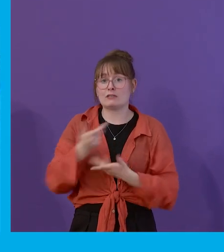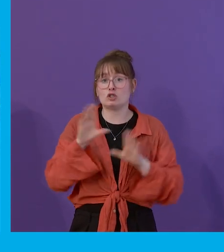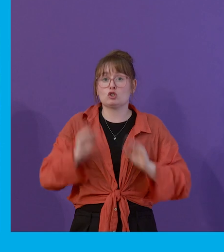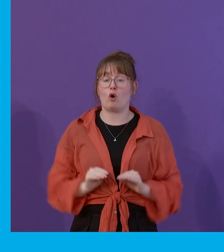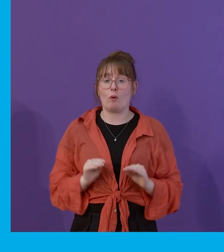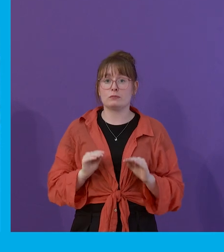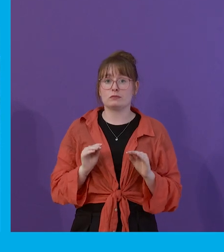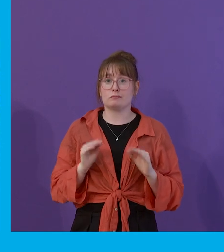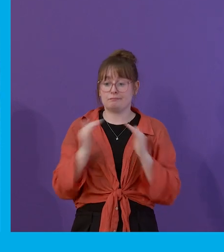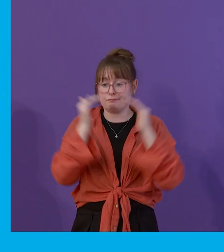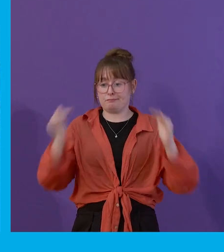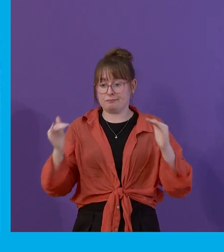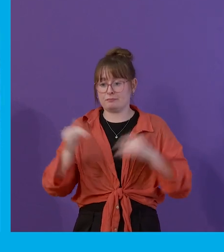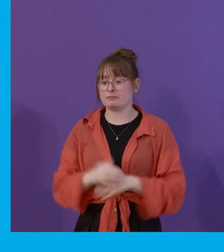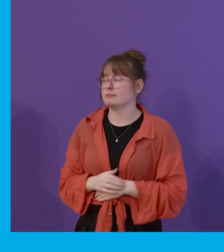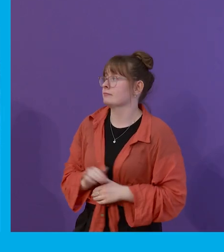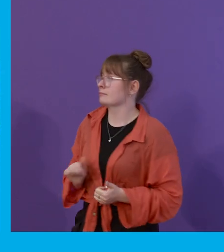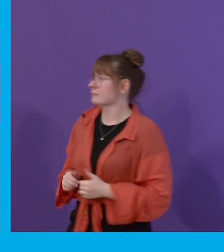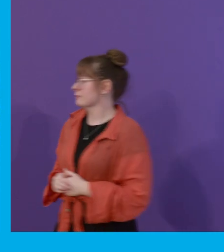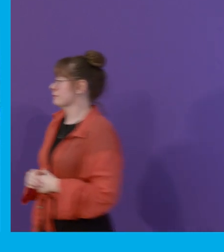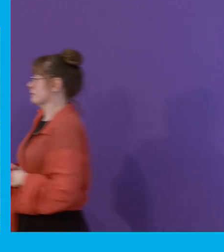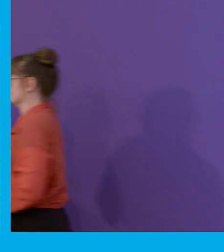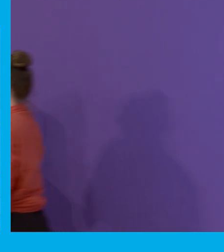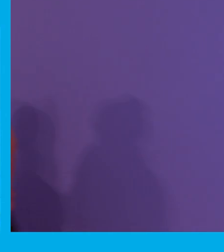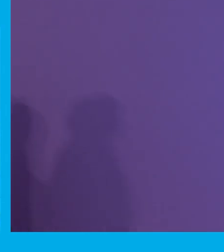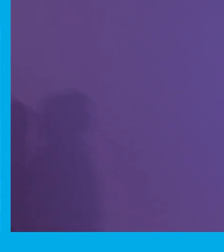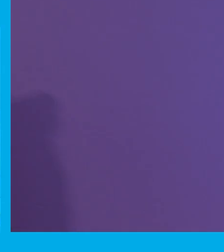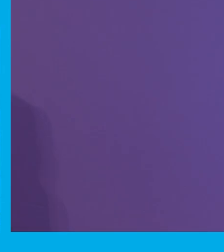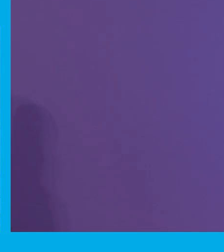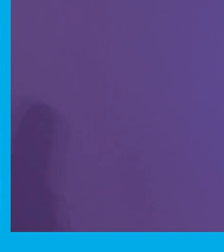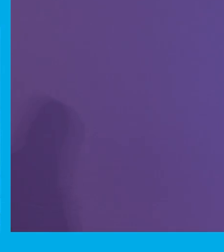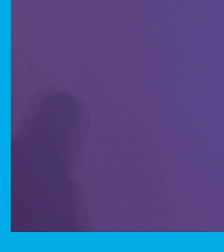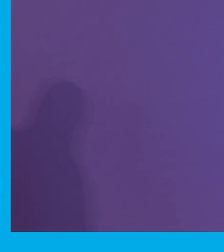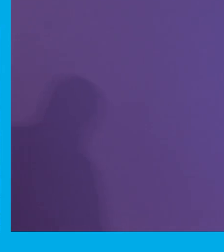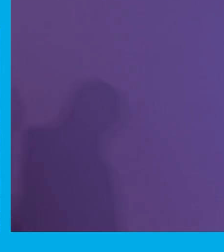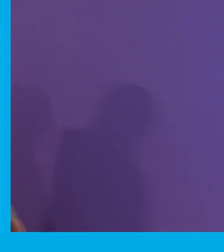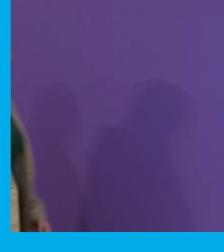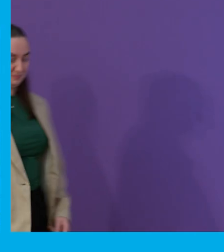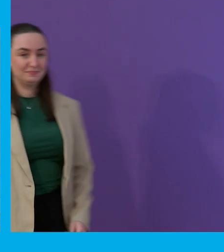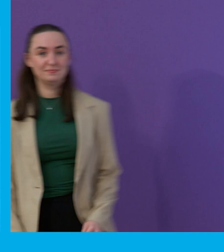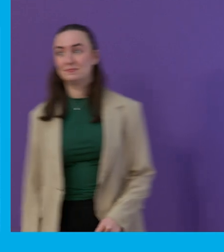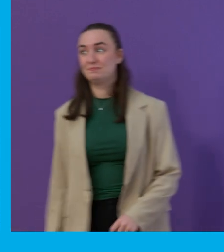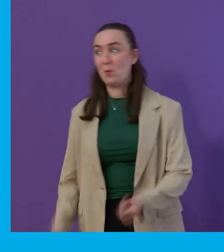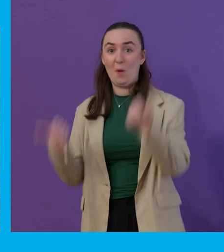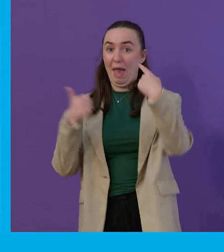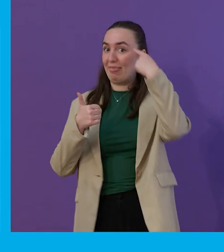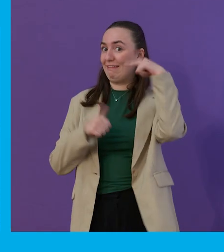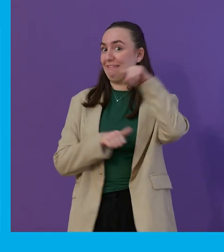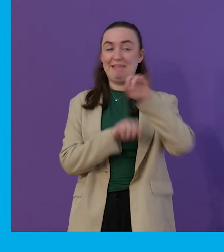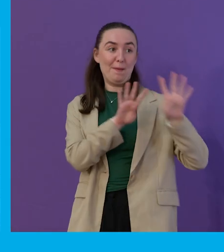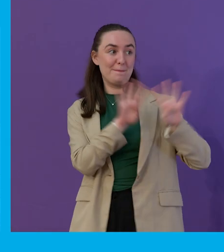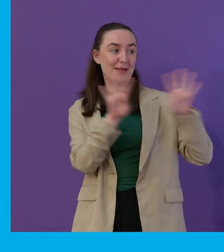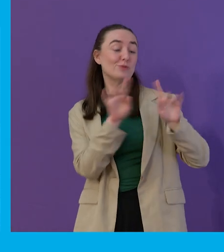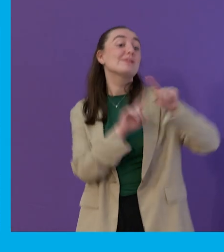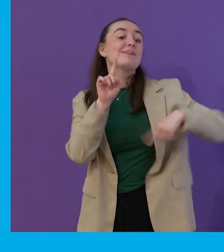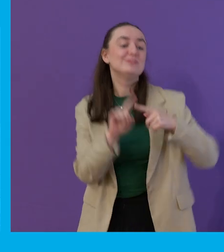top level. Okay, I think that's a panel for next year. Really, really, I think that would be a really good thing to get into. I'm